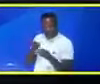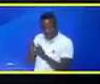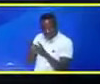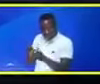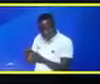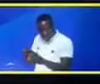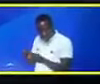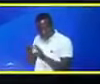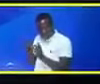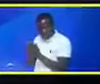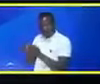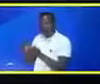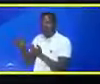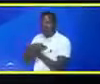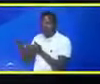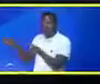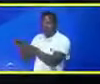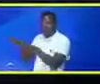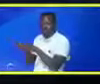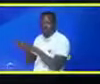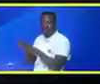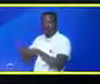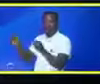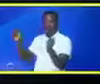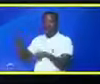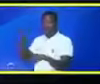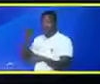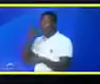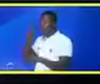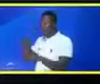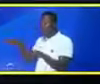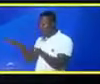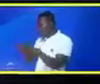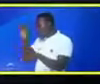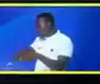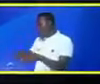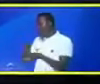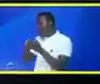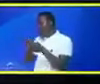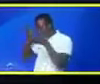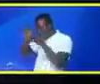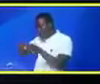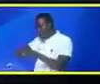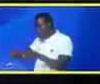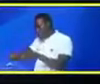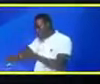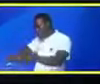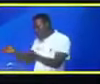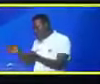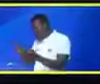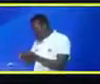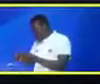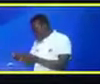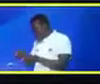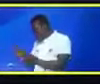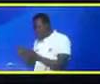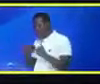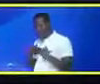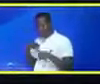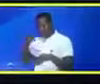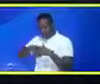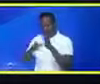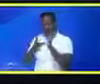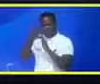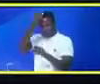forces any closed door closed by the devil to be opened. And while I'm saying this in the name of